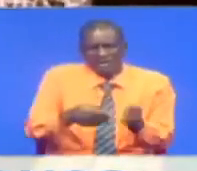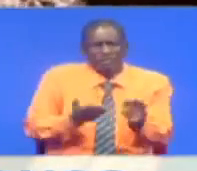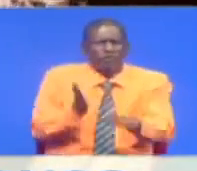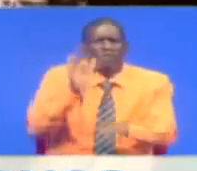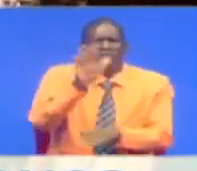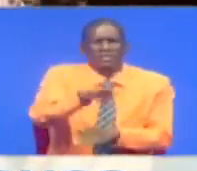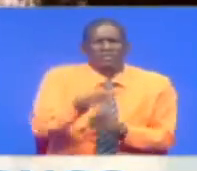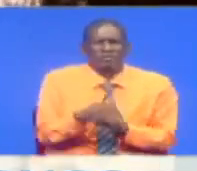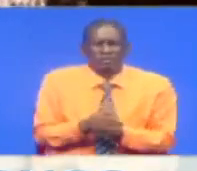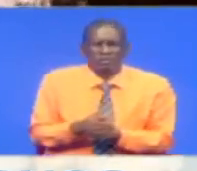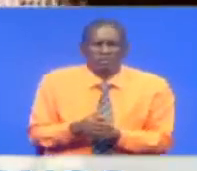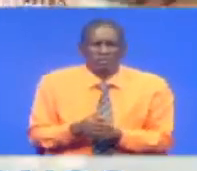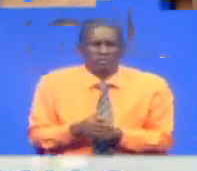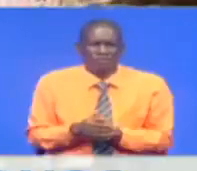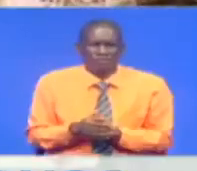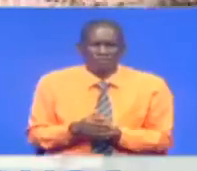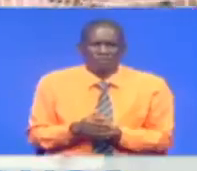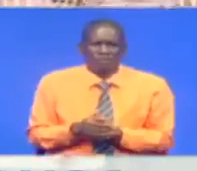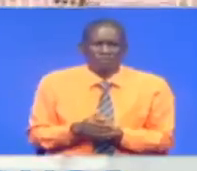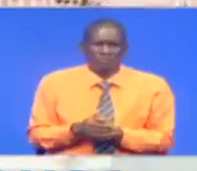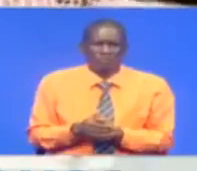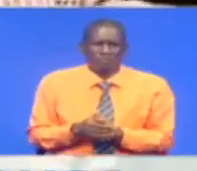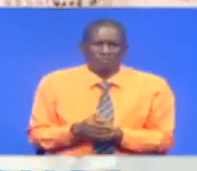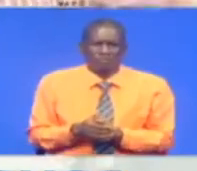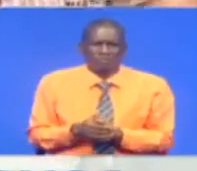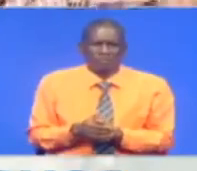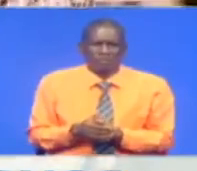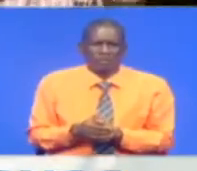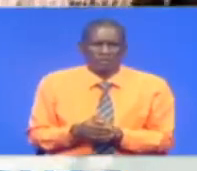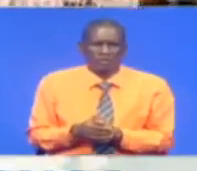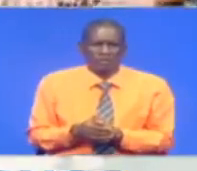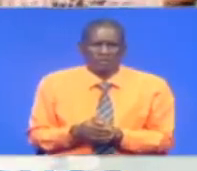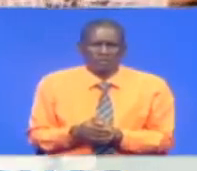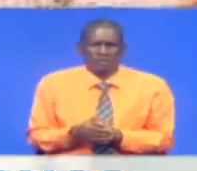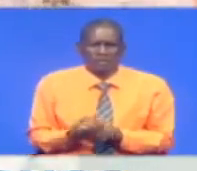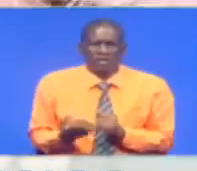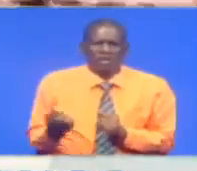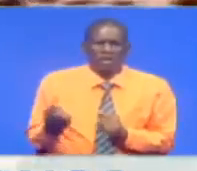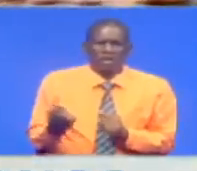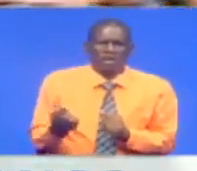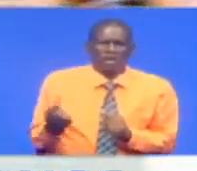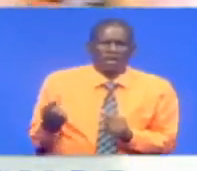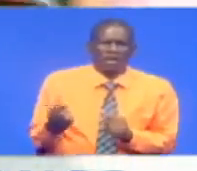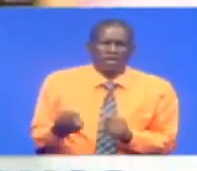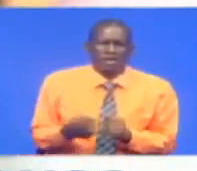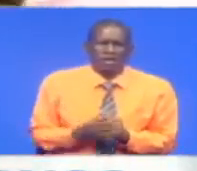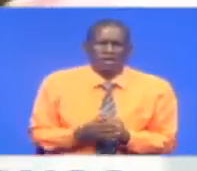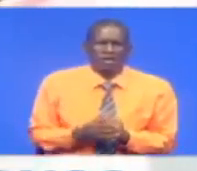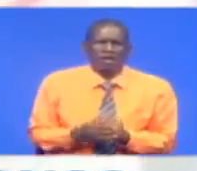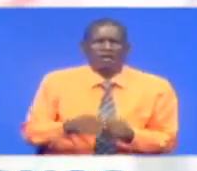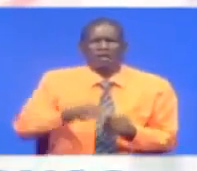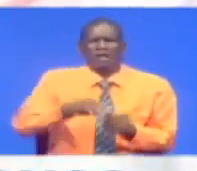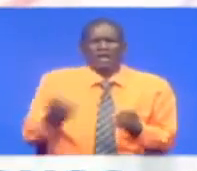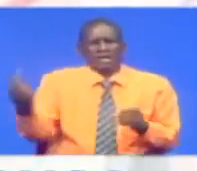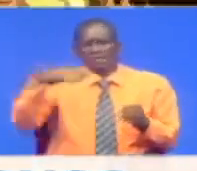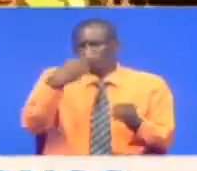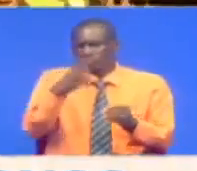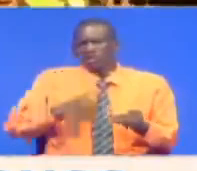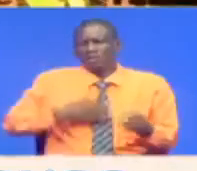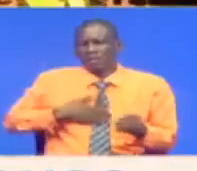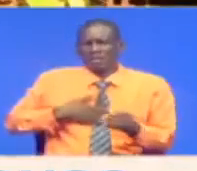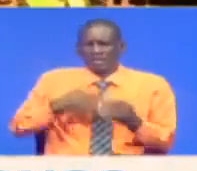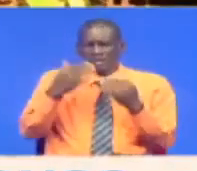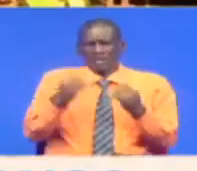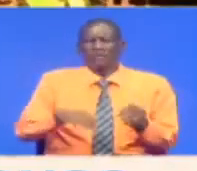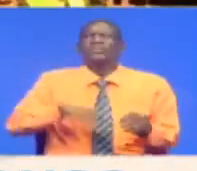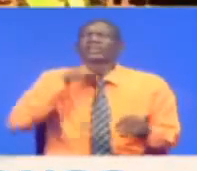compensation. Kwenda kitu kianiganeire ngoka kona mami haha au watu masio mangere. Nirango's death